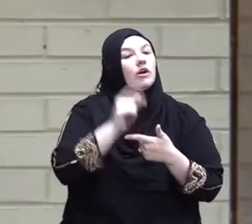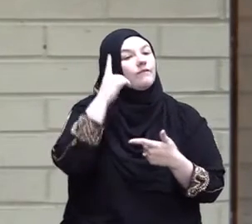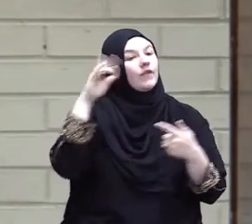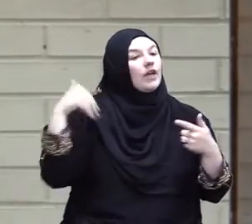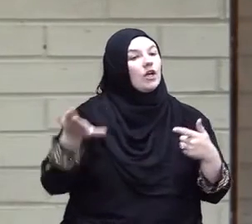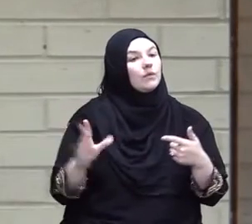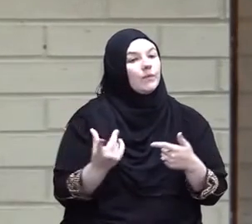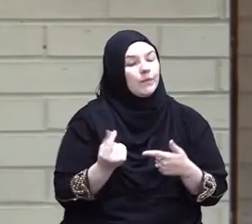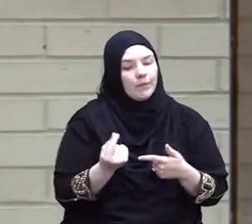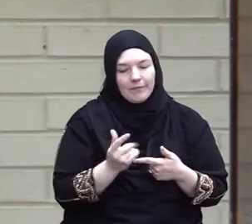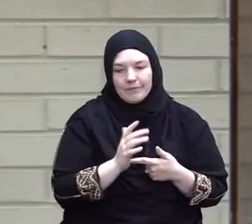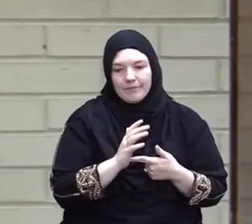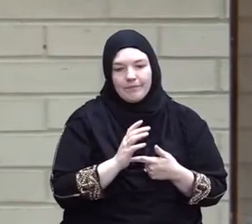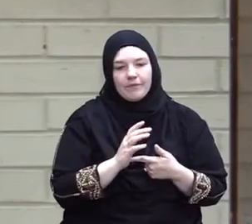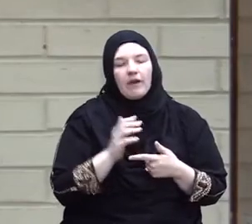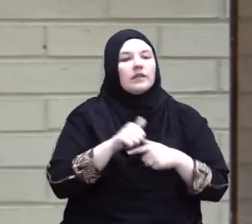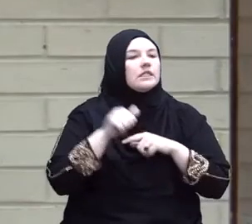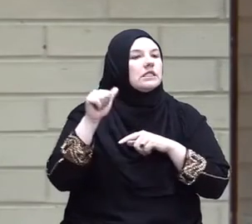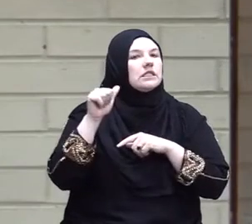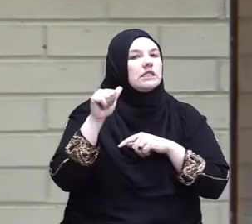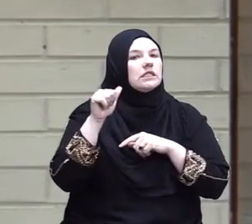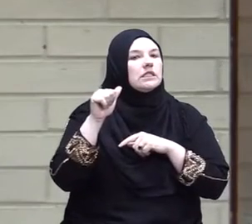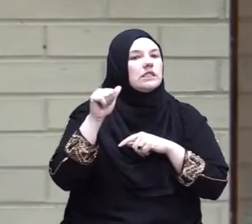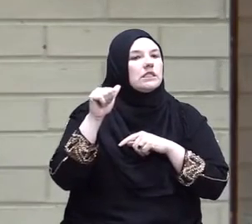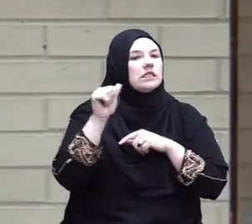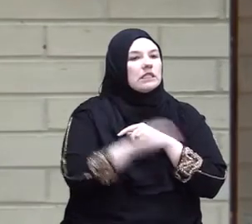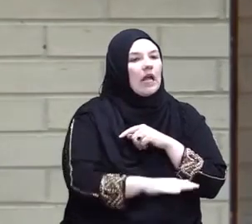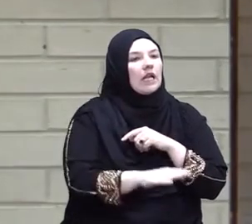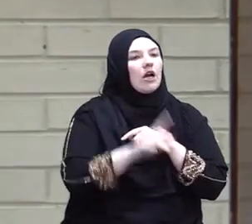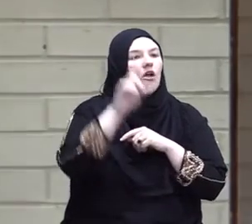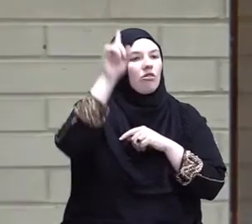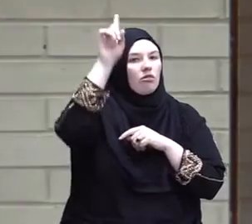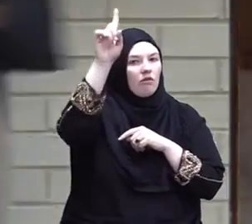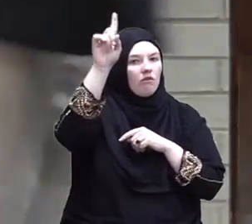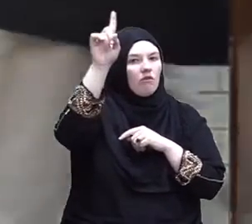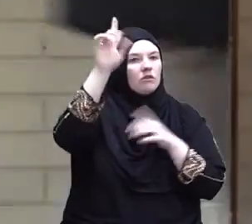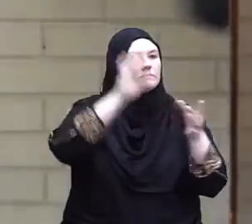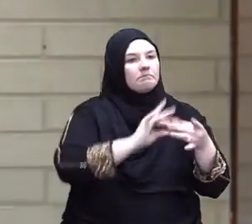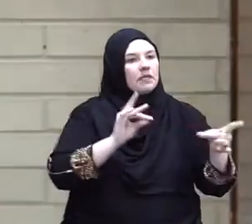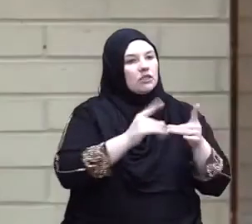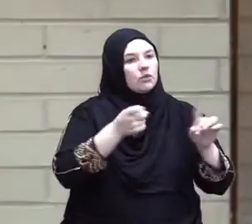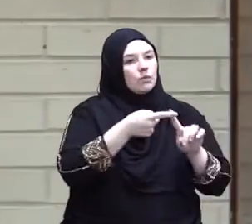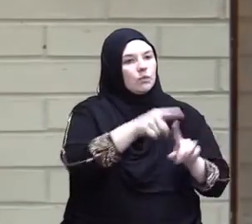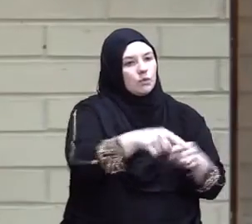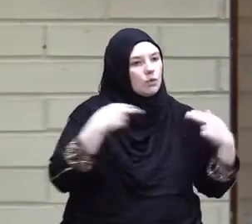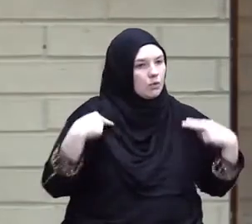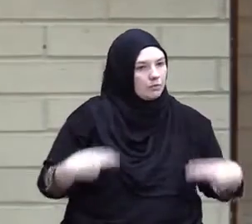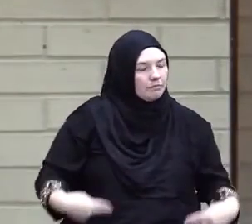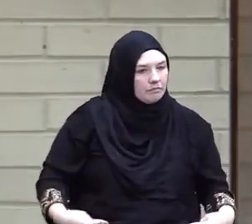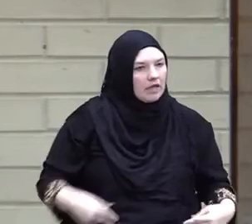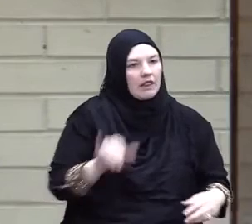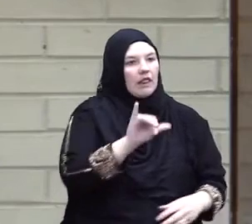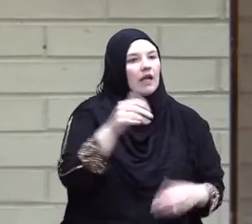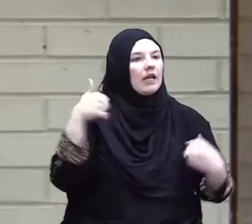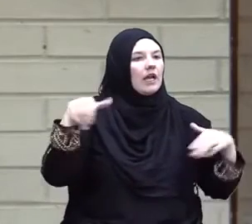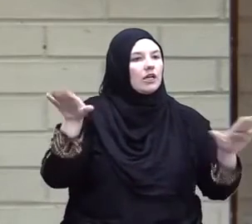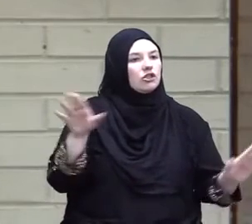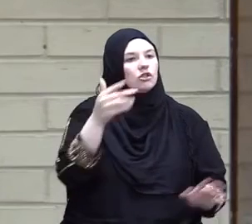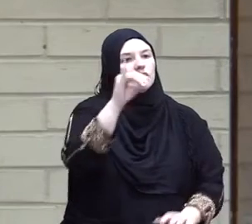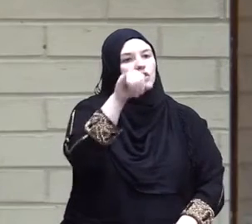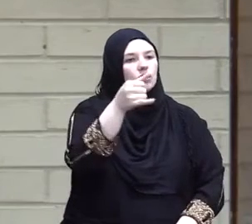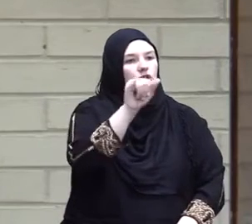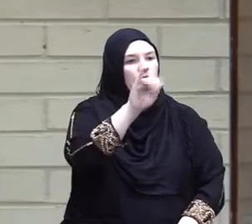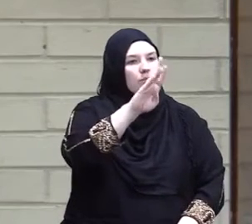like sending Allah's revelation to humans, delivering this revelation to humans like Angel Jibreel,